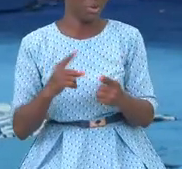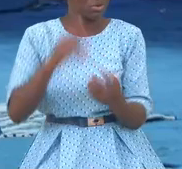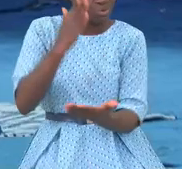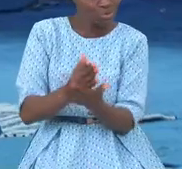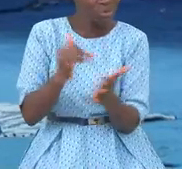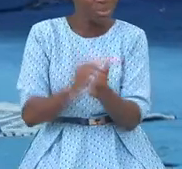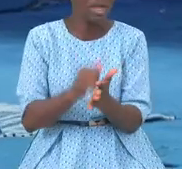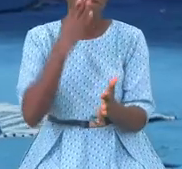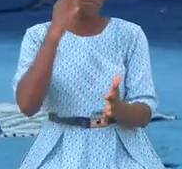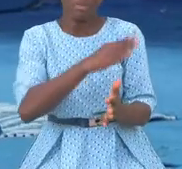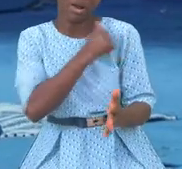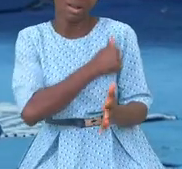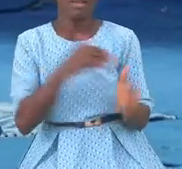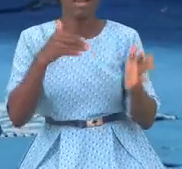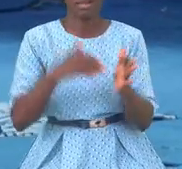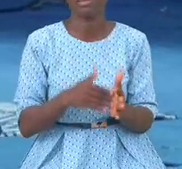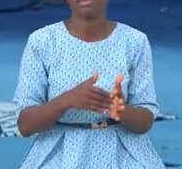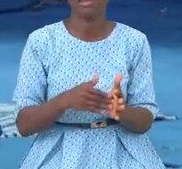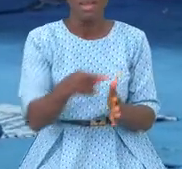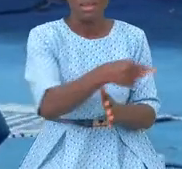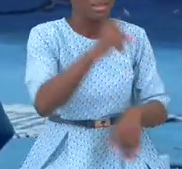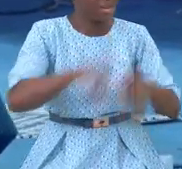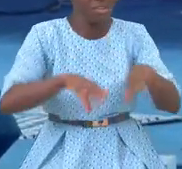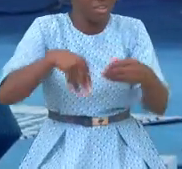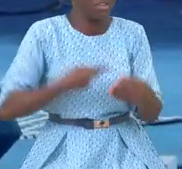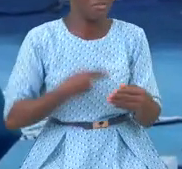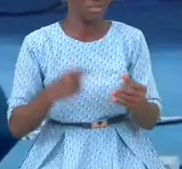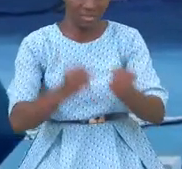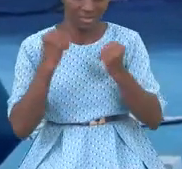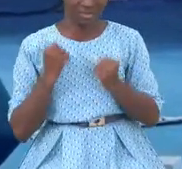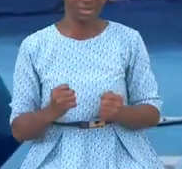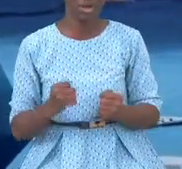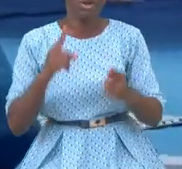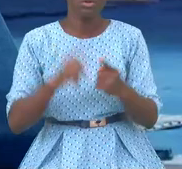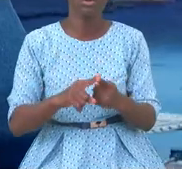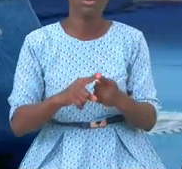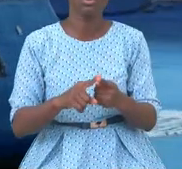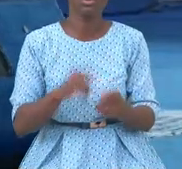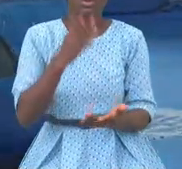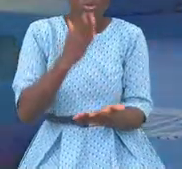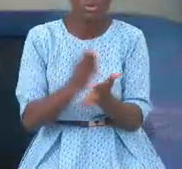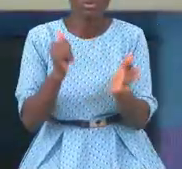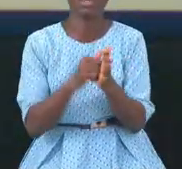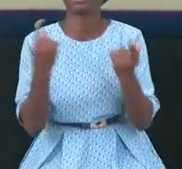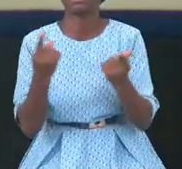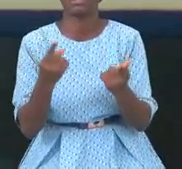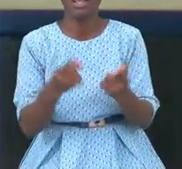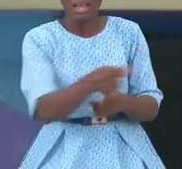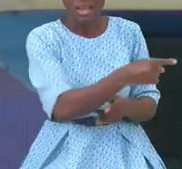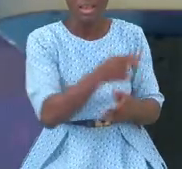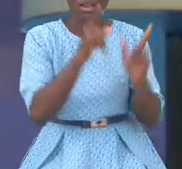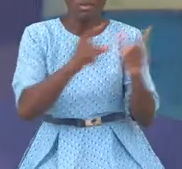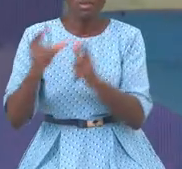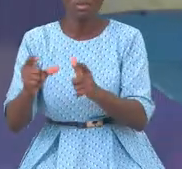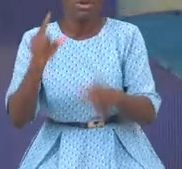that again. They cannot stand between us and the temptation that made us to do that thing the first time. But the forgiveness of